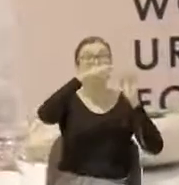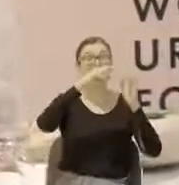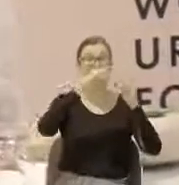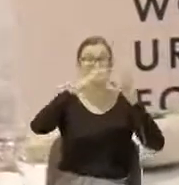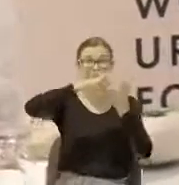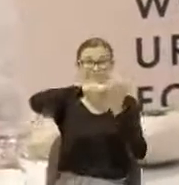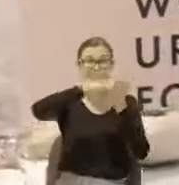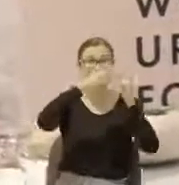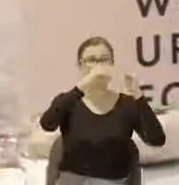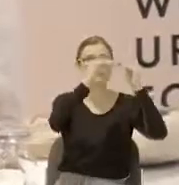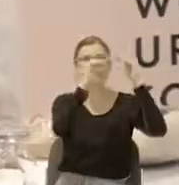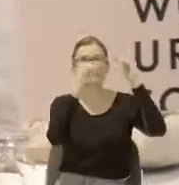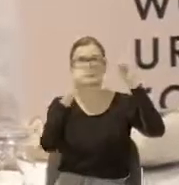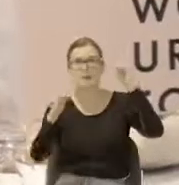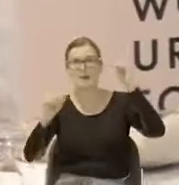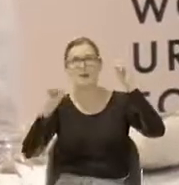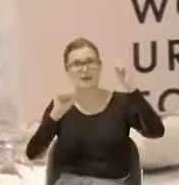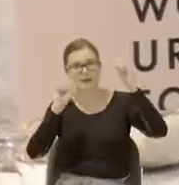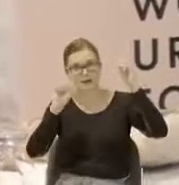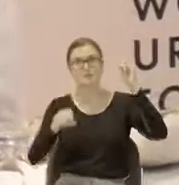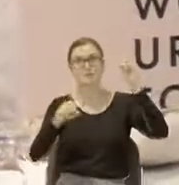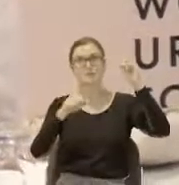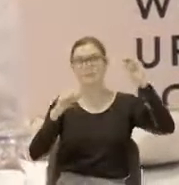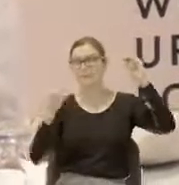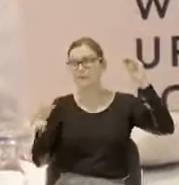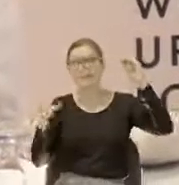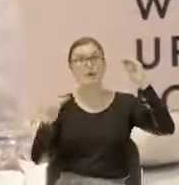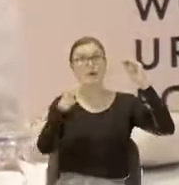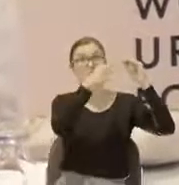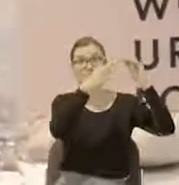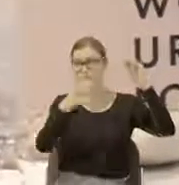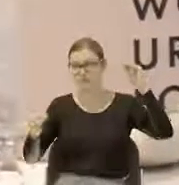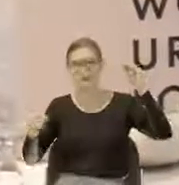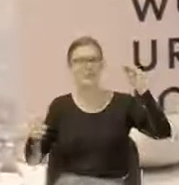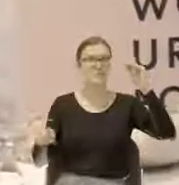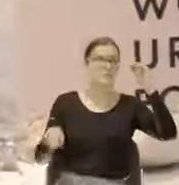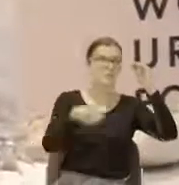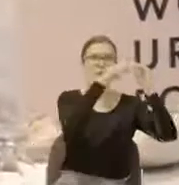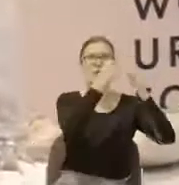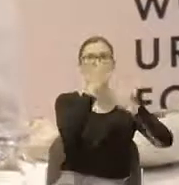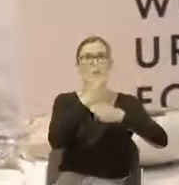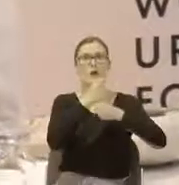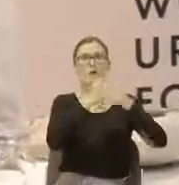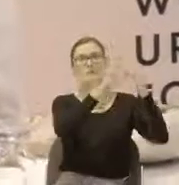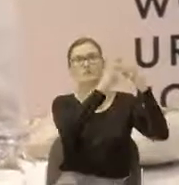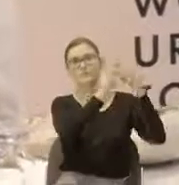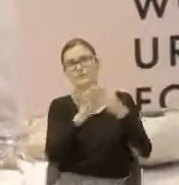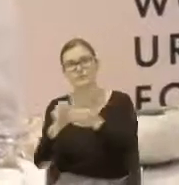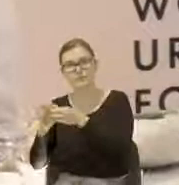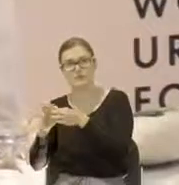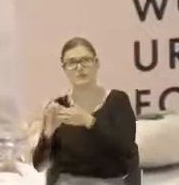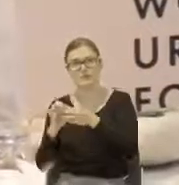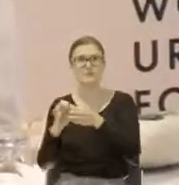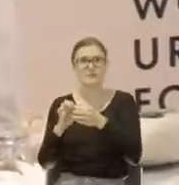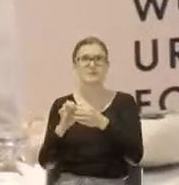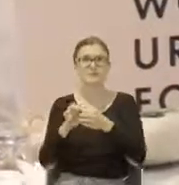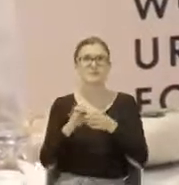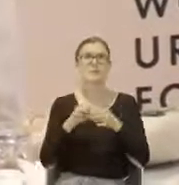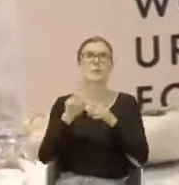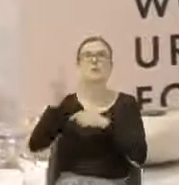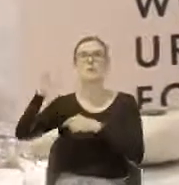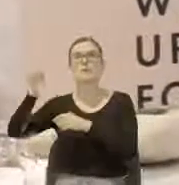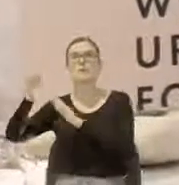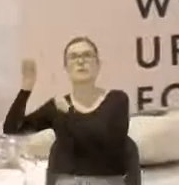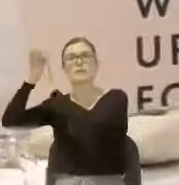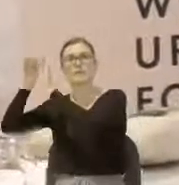the Secretary General's advisory group on local and regional governments to move this forward. Watch